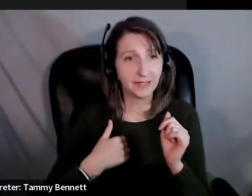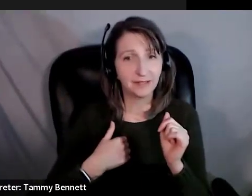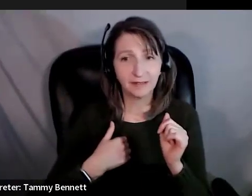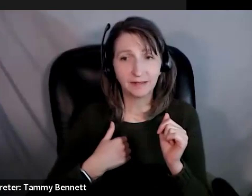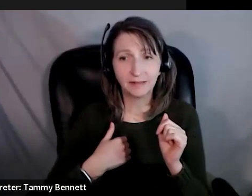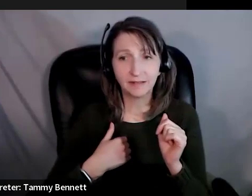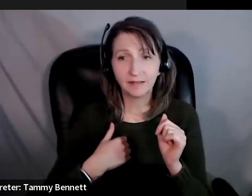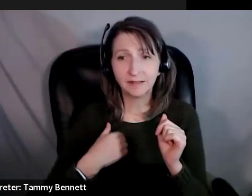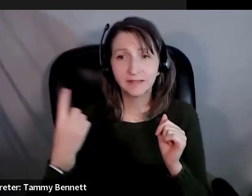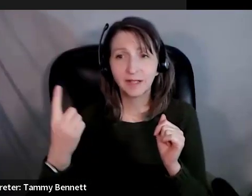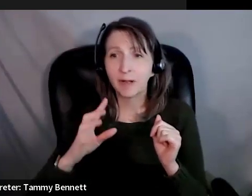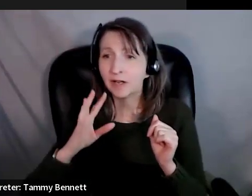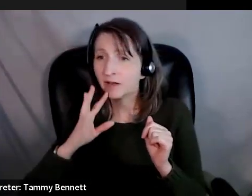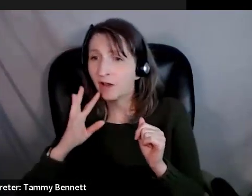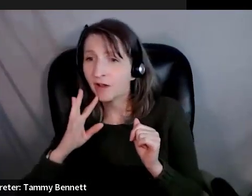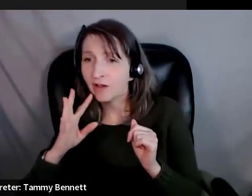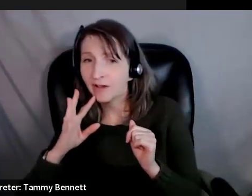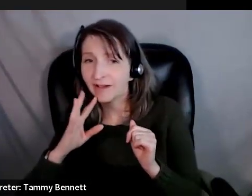like that.